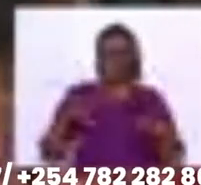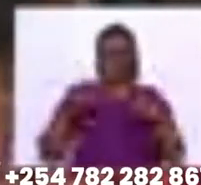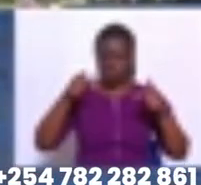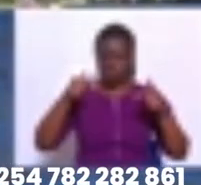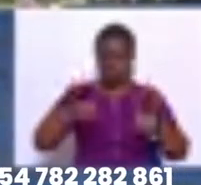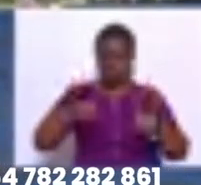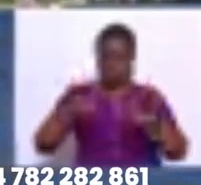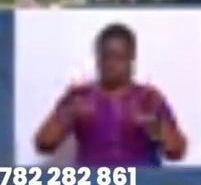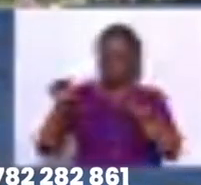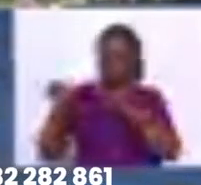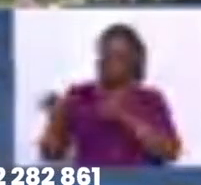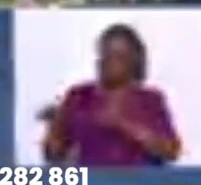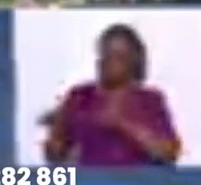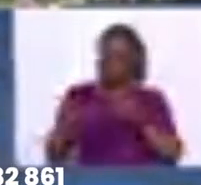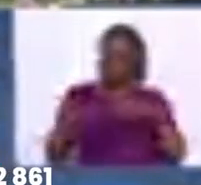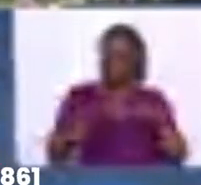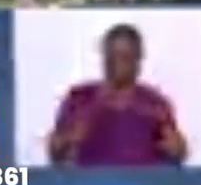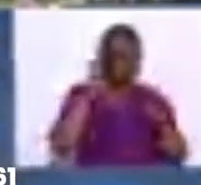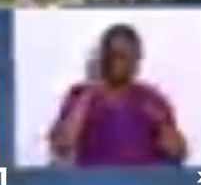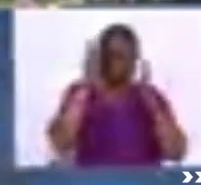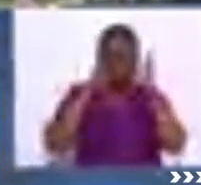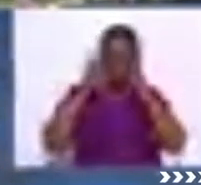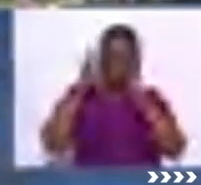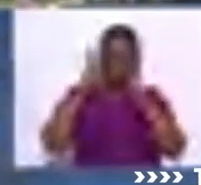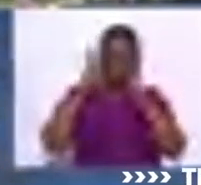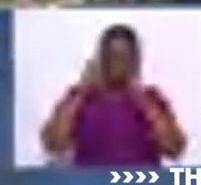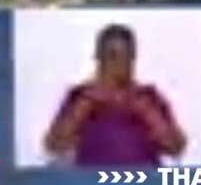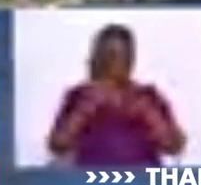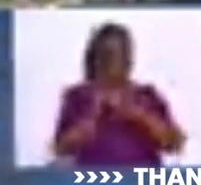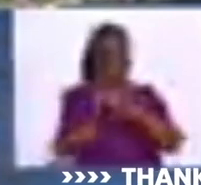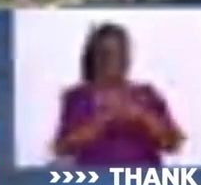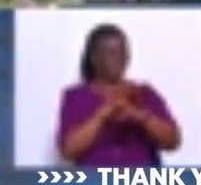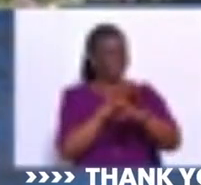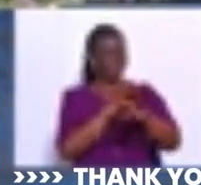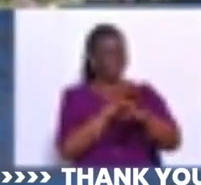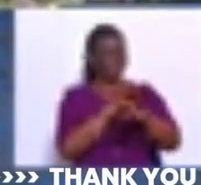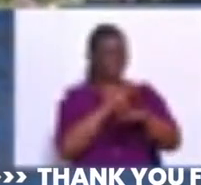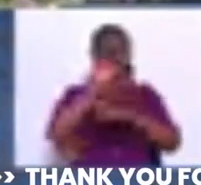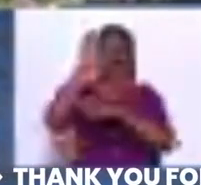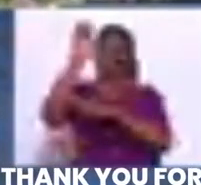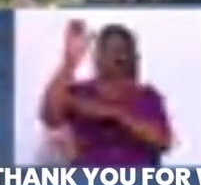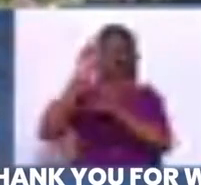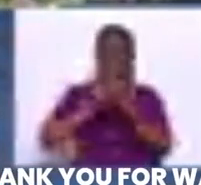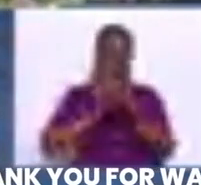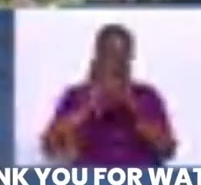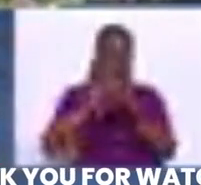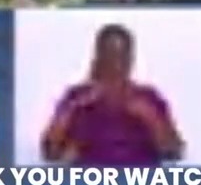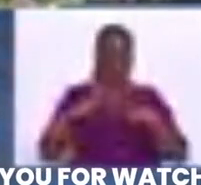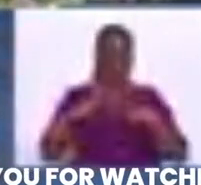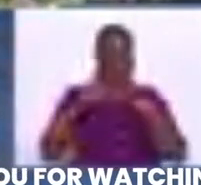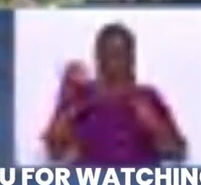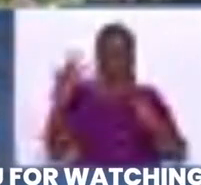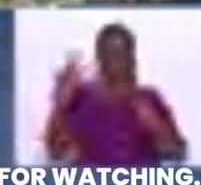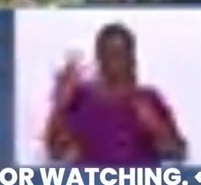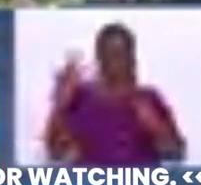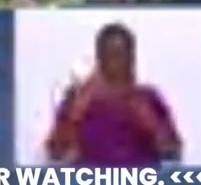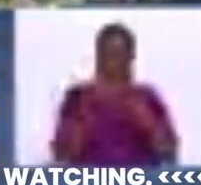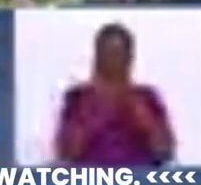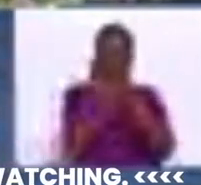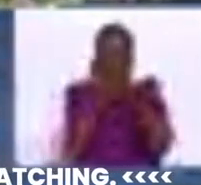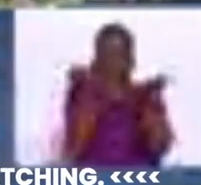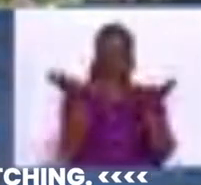suffering and worried about cancer. We're asking for your divine healing hand to be upon them